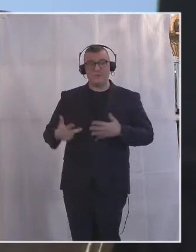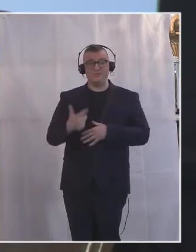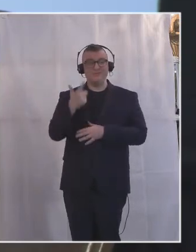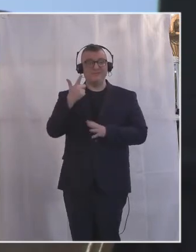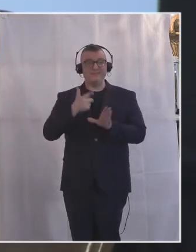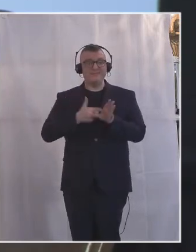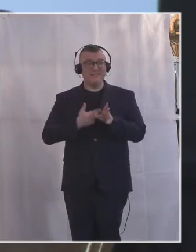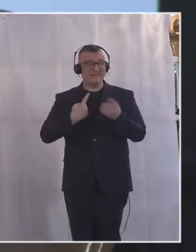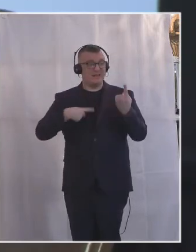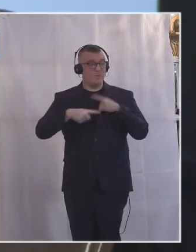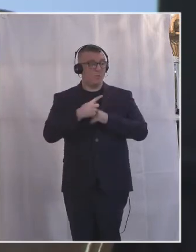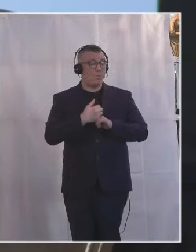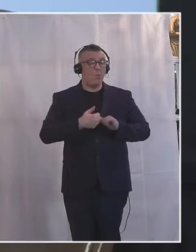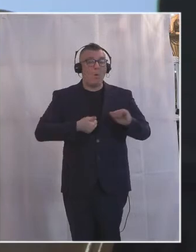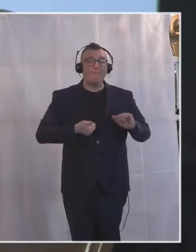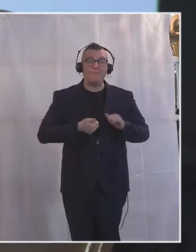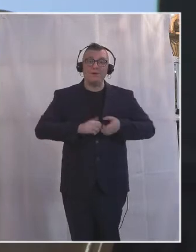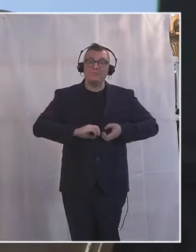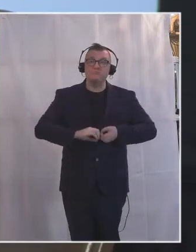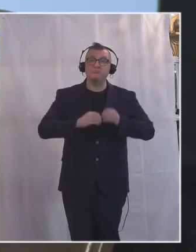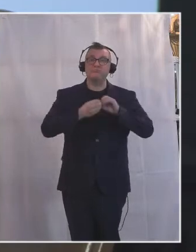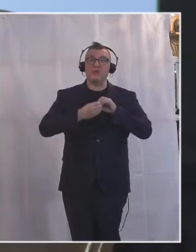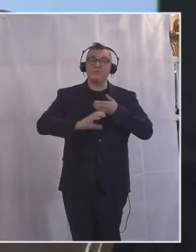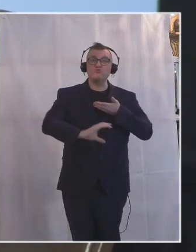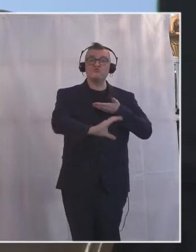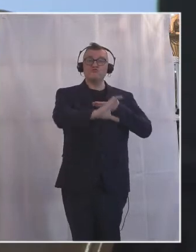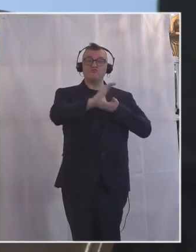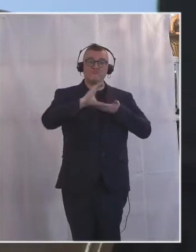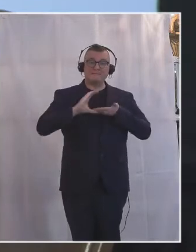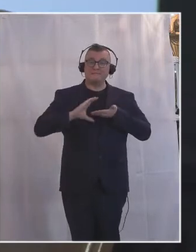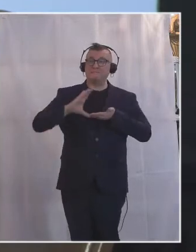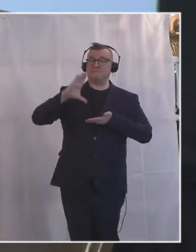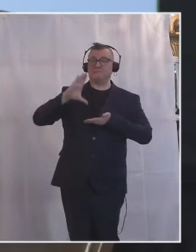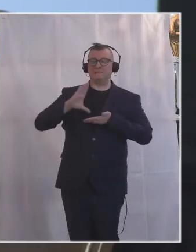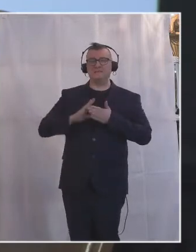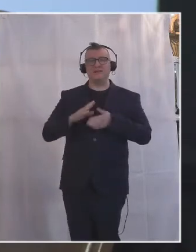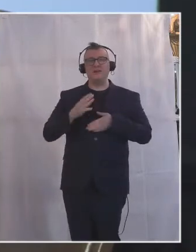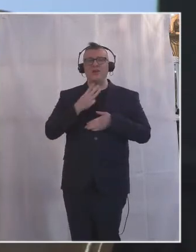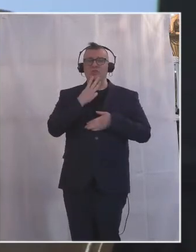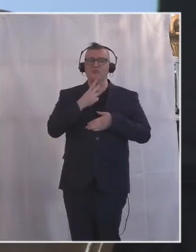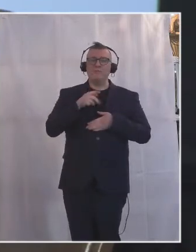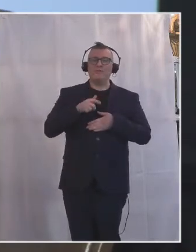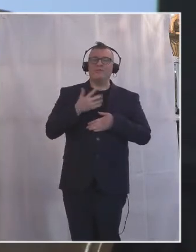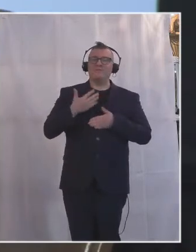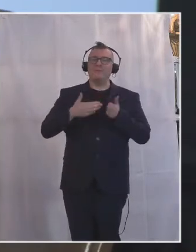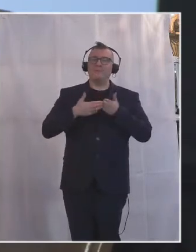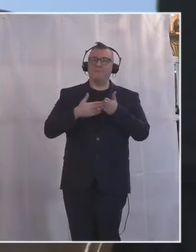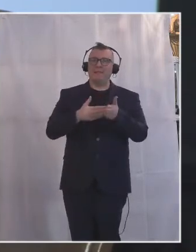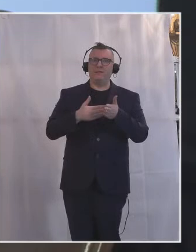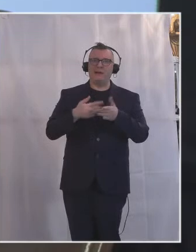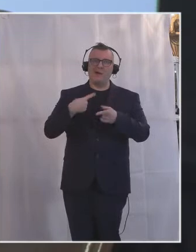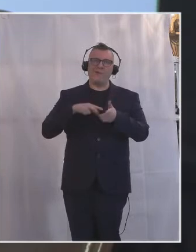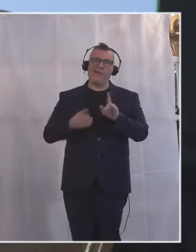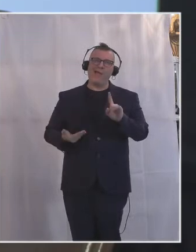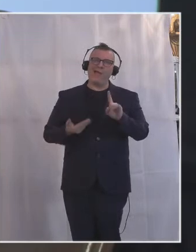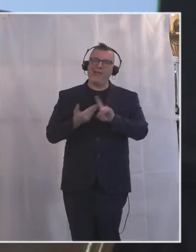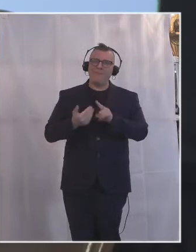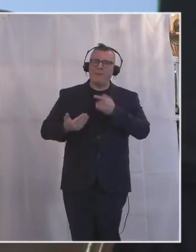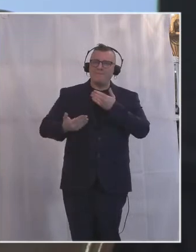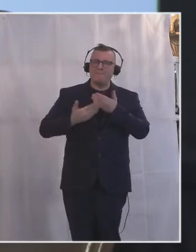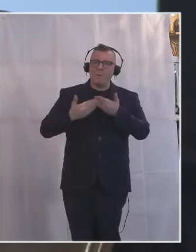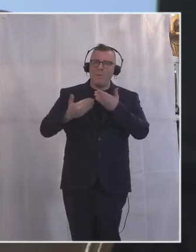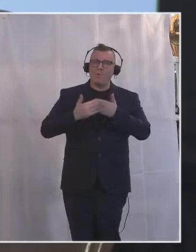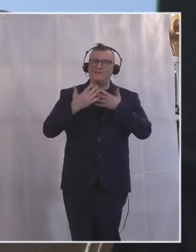we have got considerable grant funding. We've raised 3.5 million to date. We've currently a plan to raise another 10 million. We're working